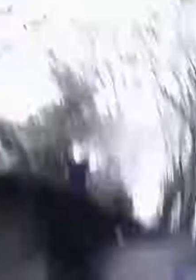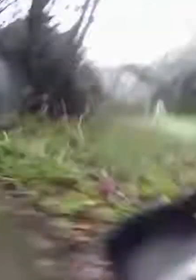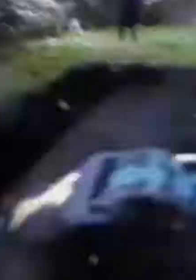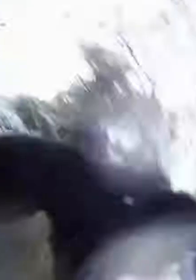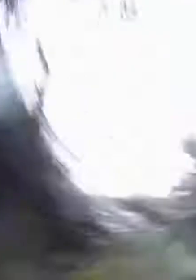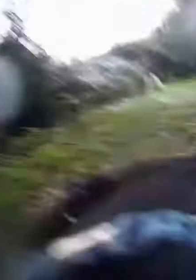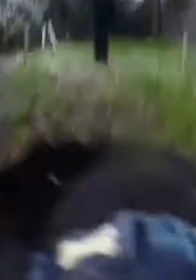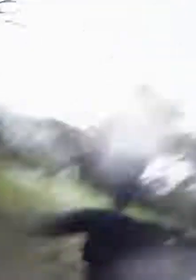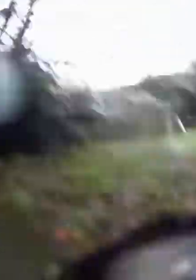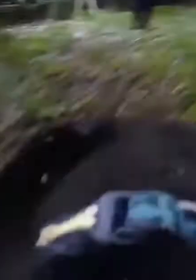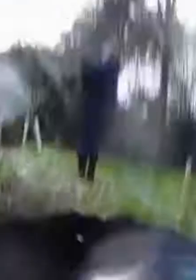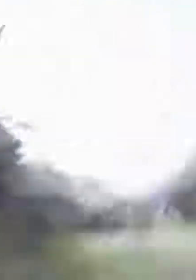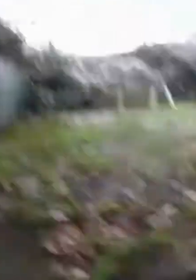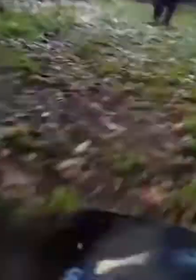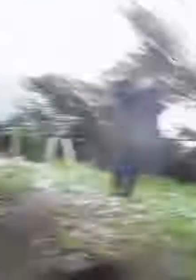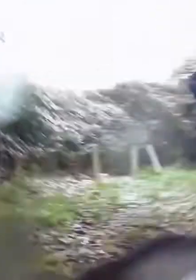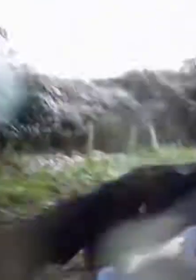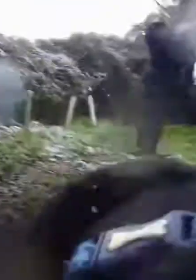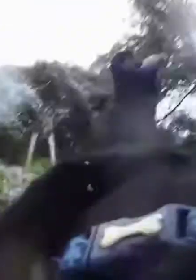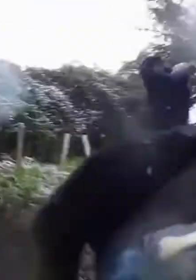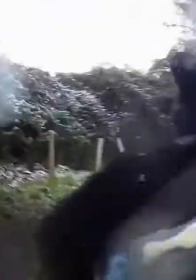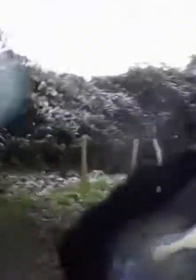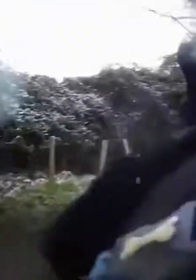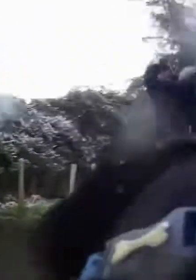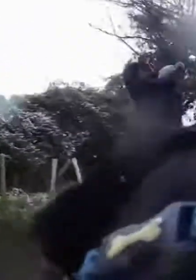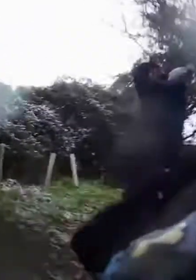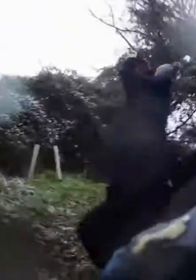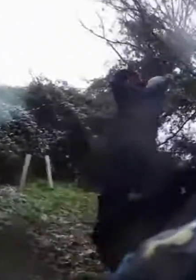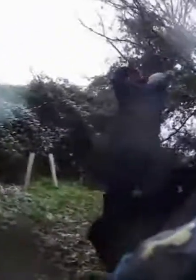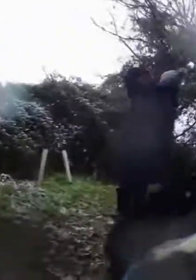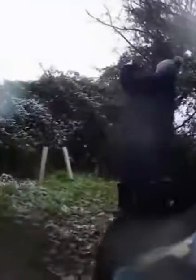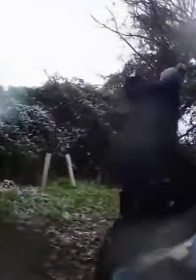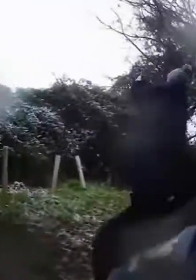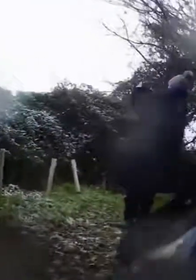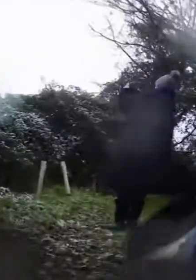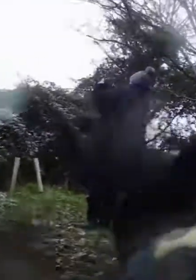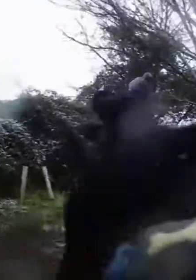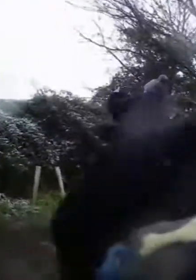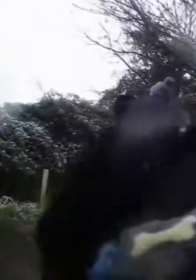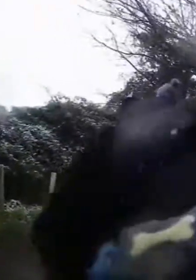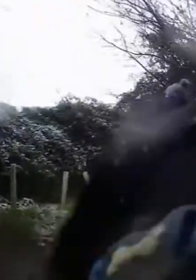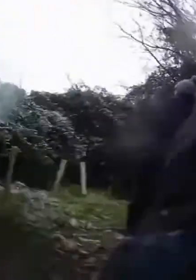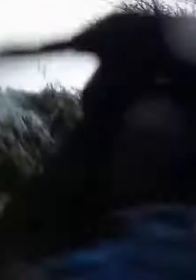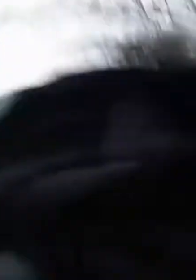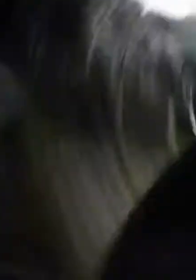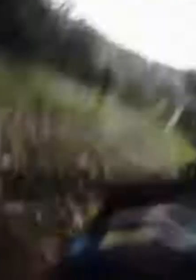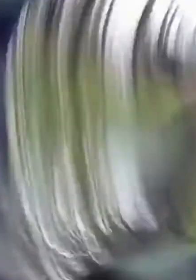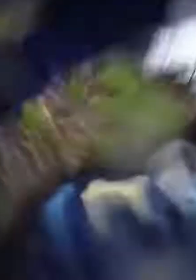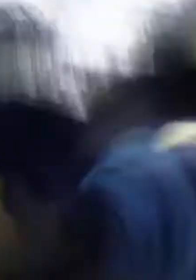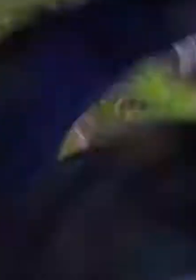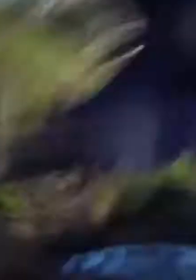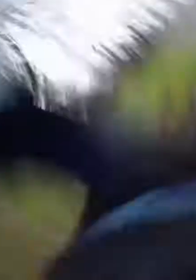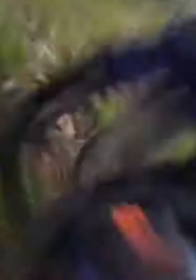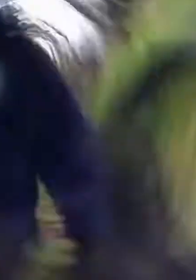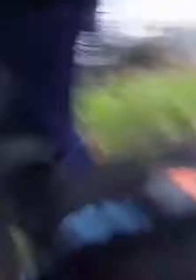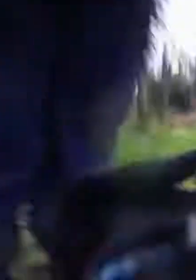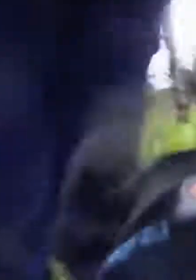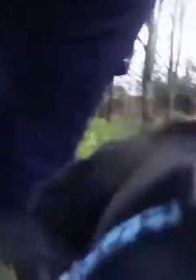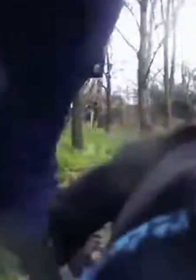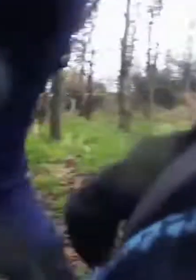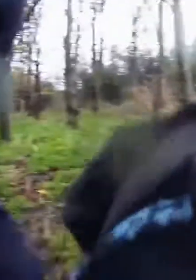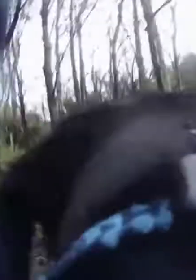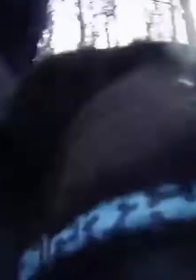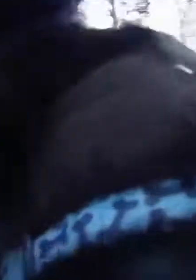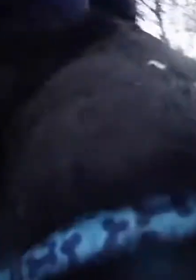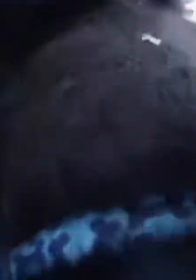feet. Oh, no, we're getting a bit quicker, I think maybe he was getting cold out there. He's having oh,